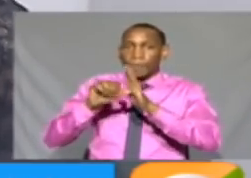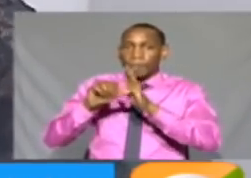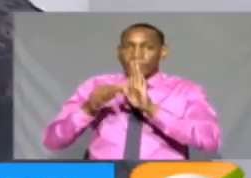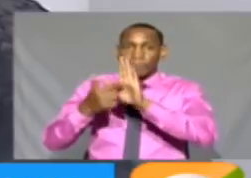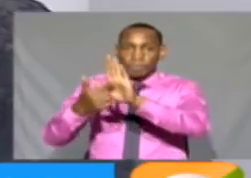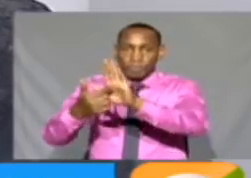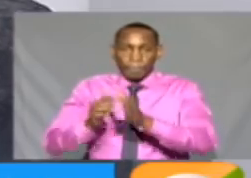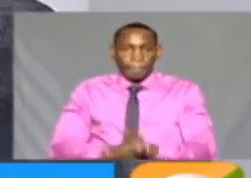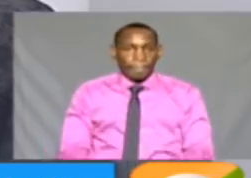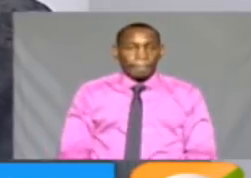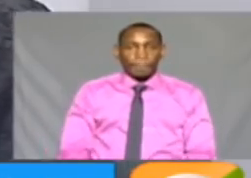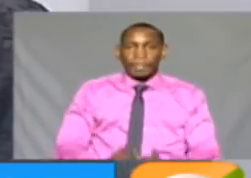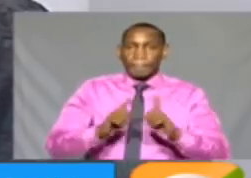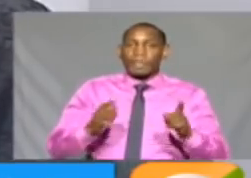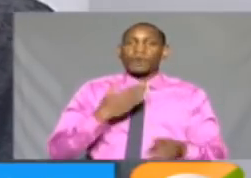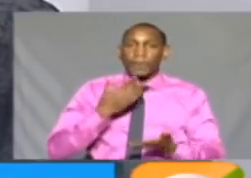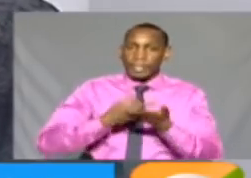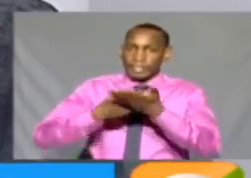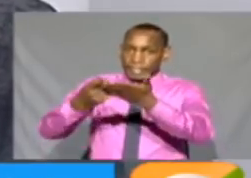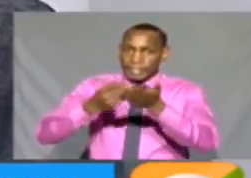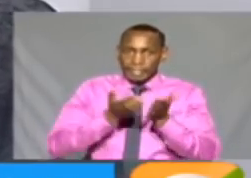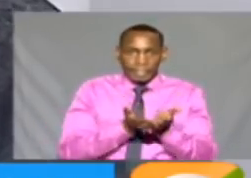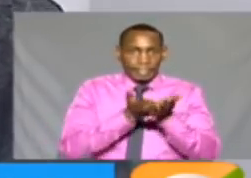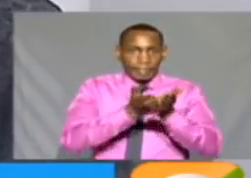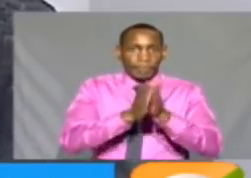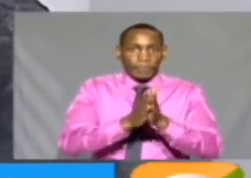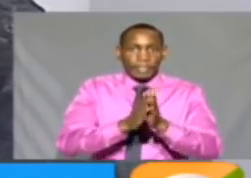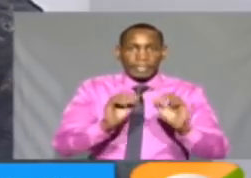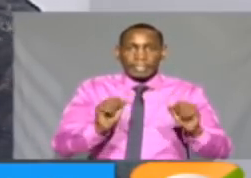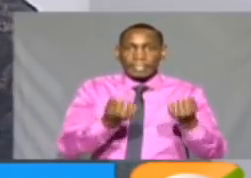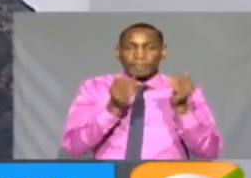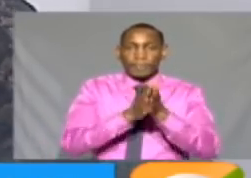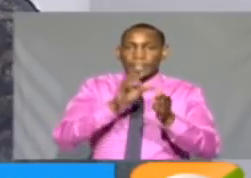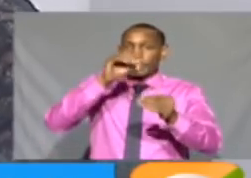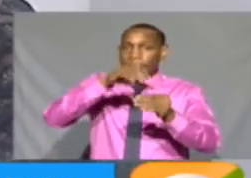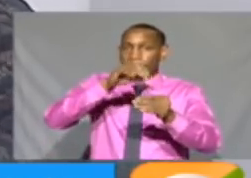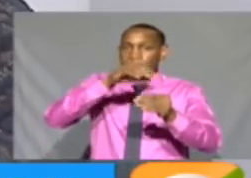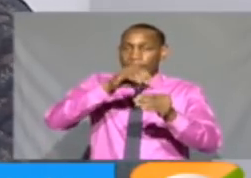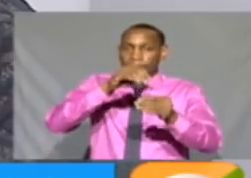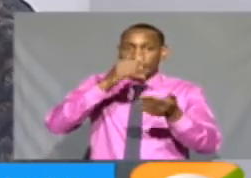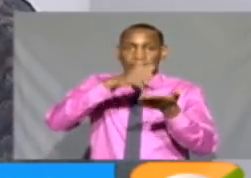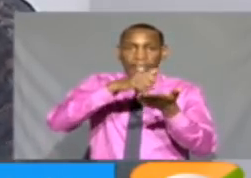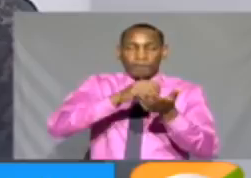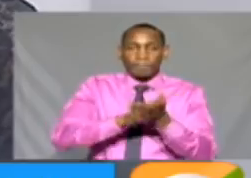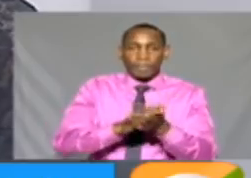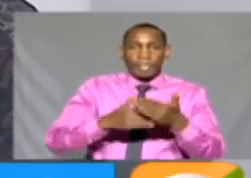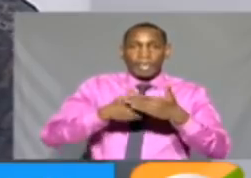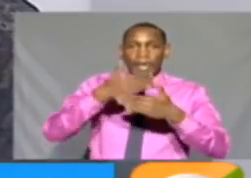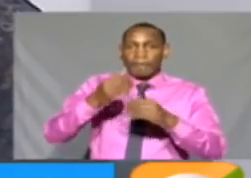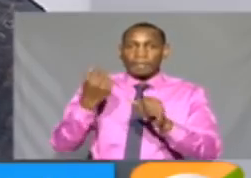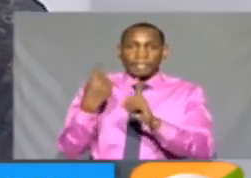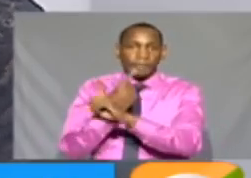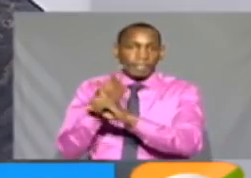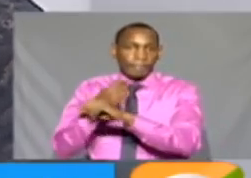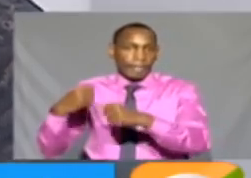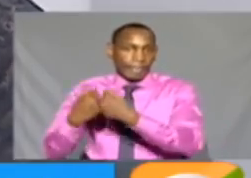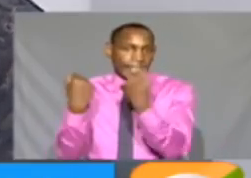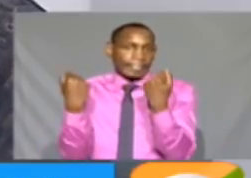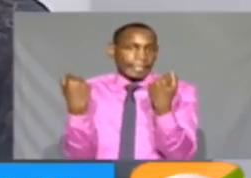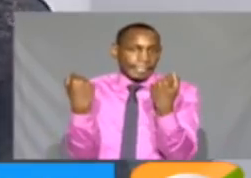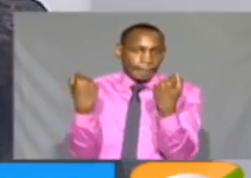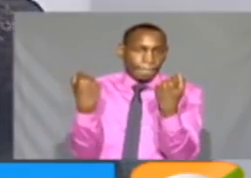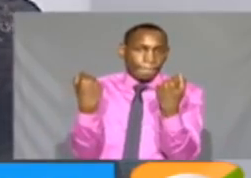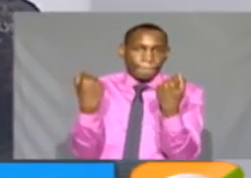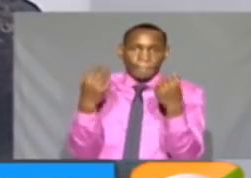wanted to talk about the ferries and their safety and how much investment has been made. Because in the wake of Mtongwe and a number of others, you